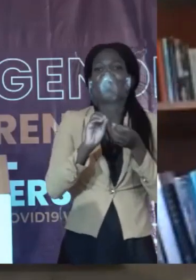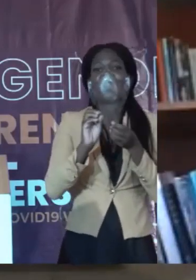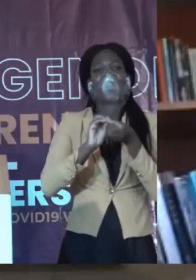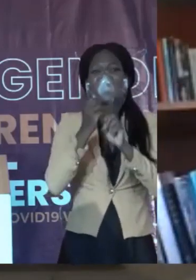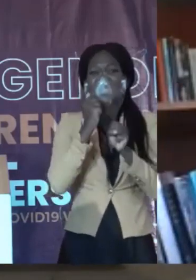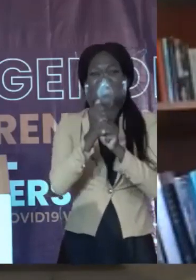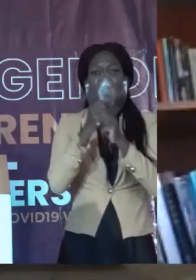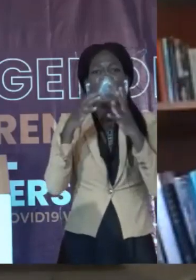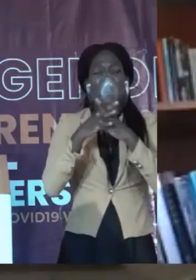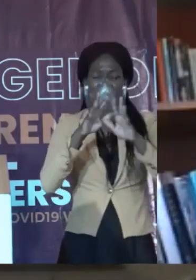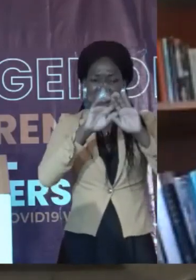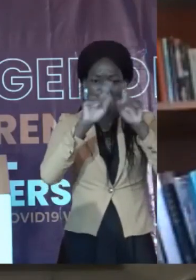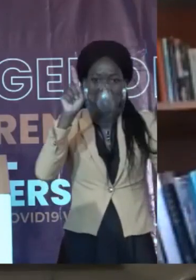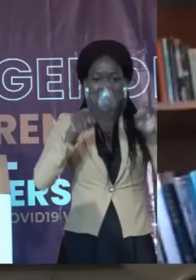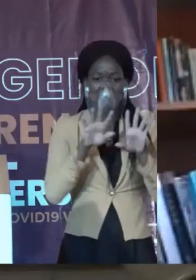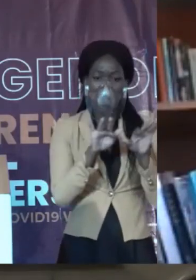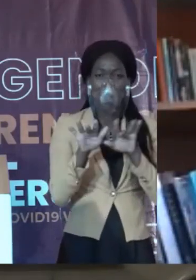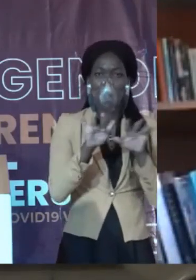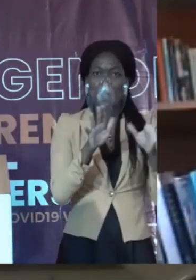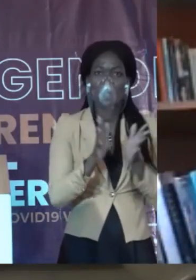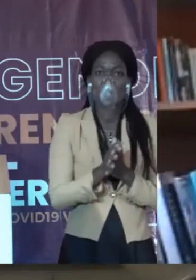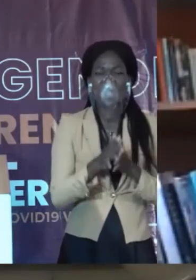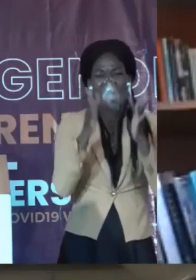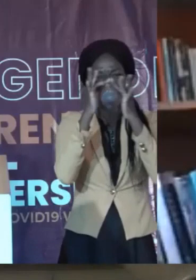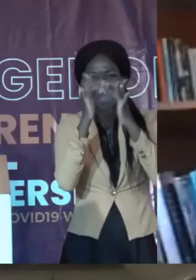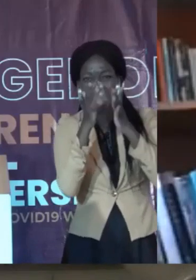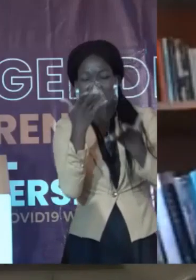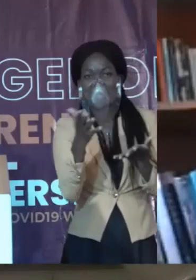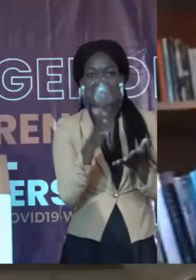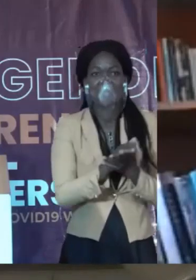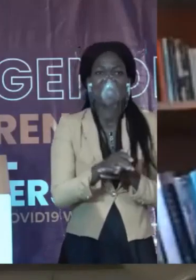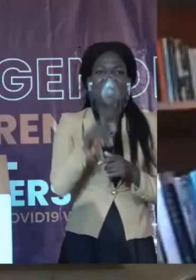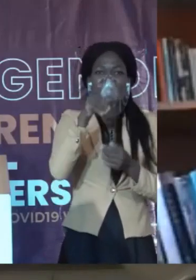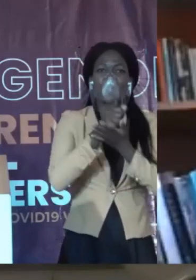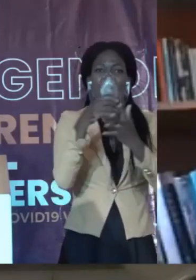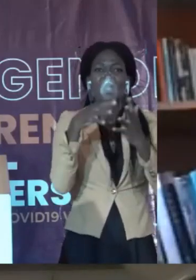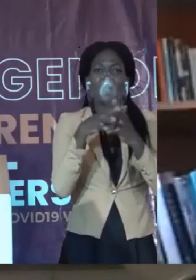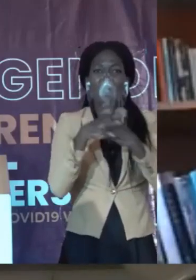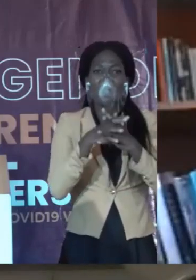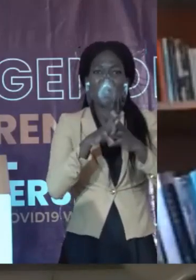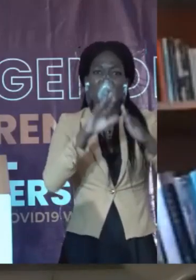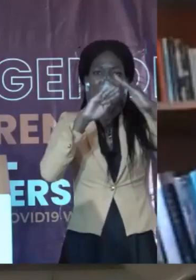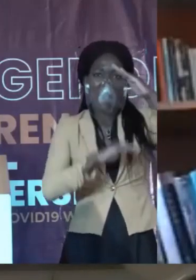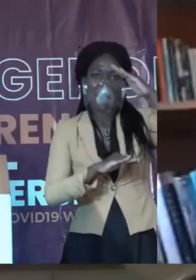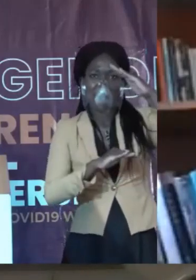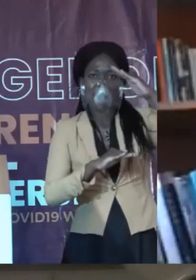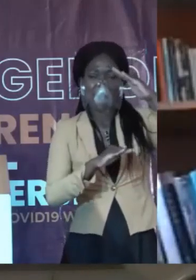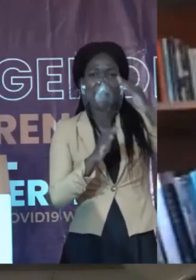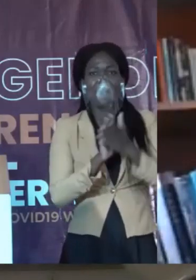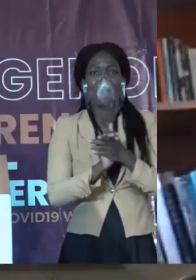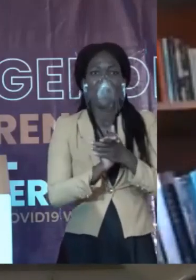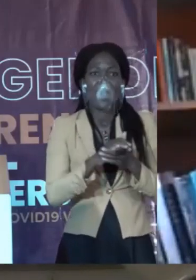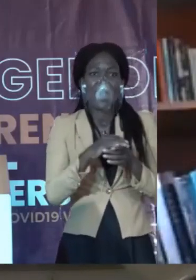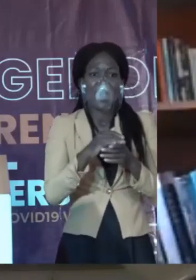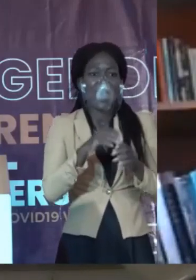a strategy that addresses the inequalities that exist between urban and